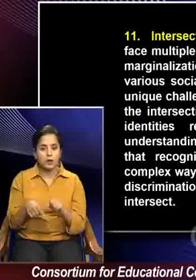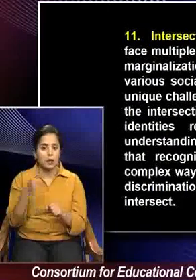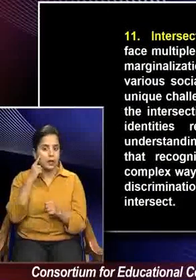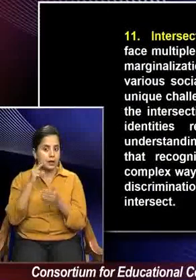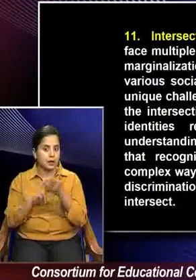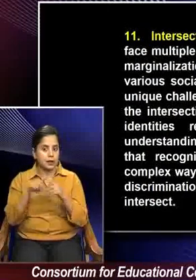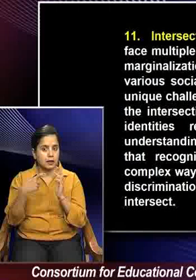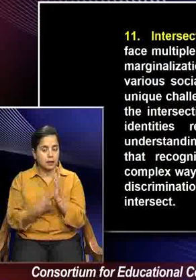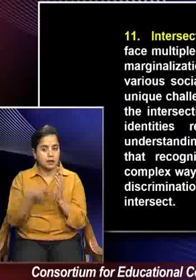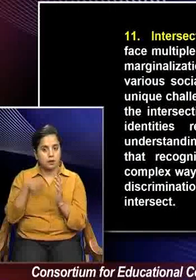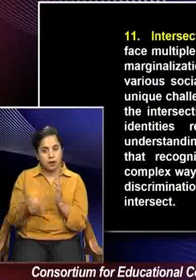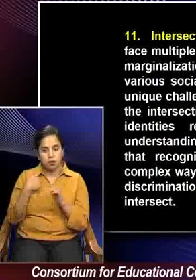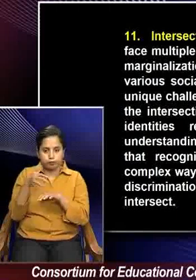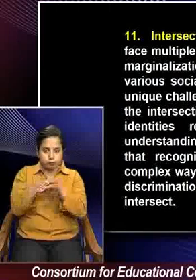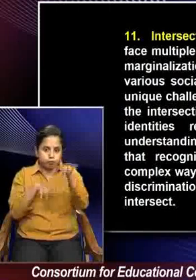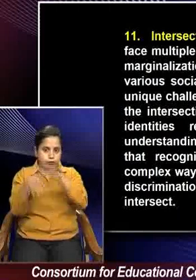intersectionality.